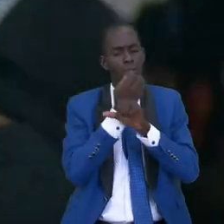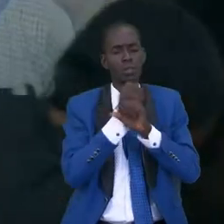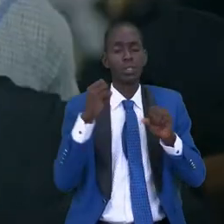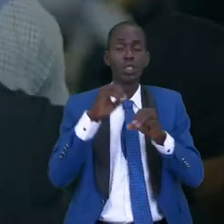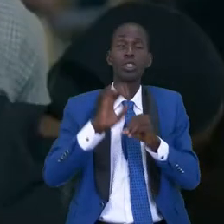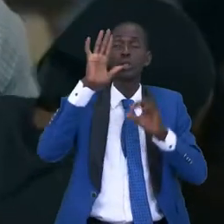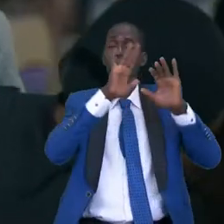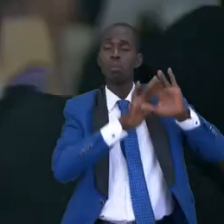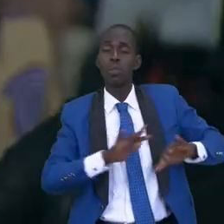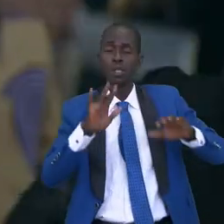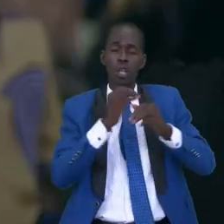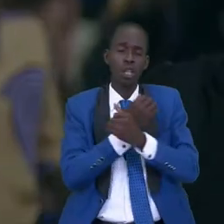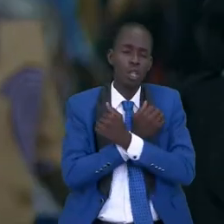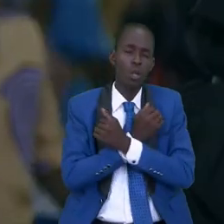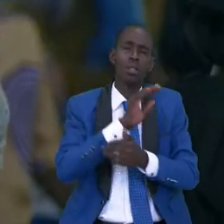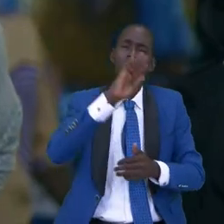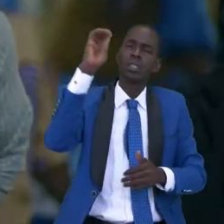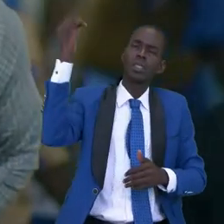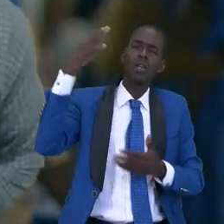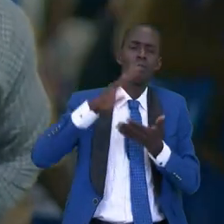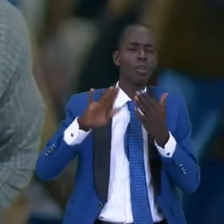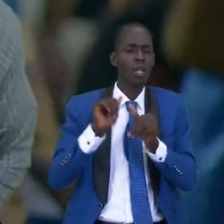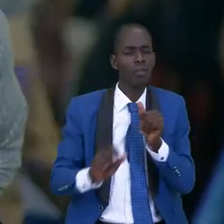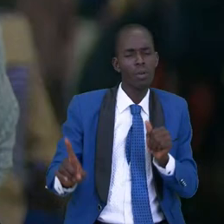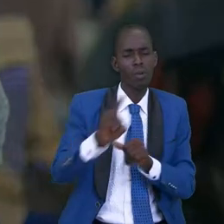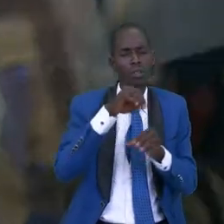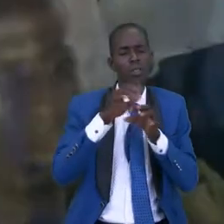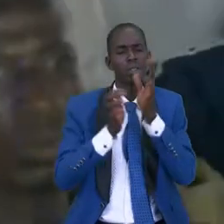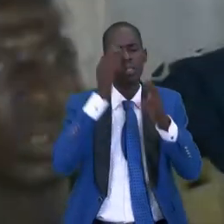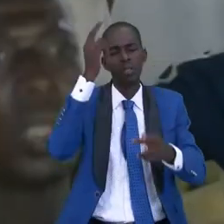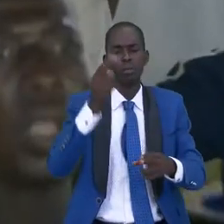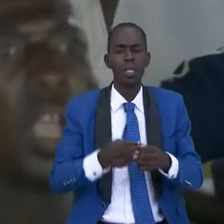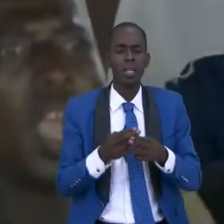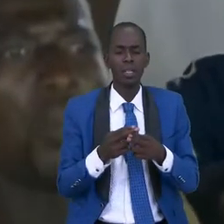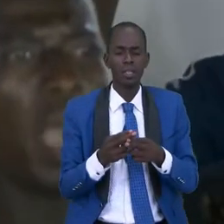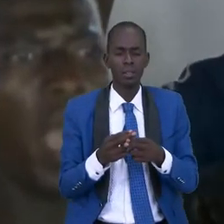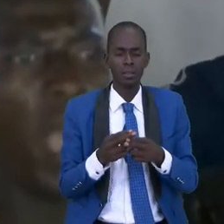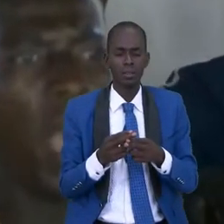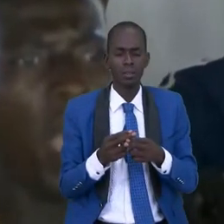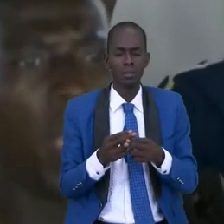grace, forgive everyone in Jesus' name.